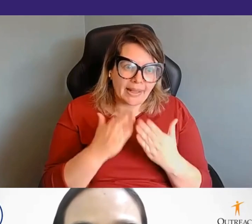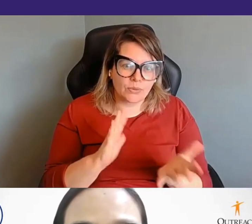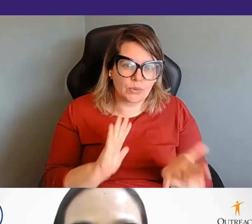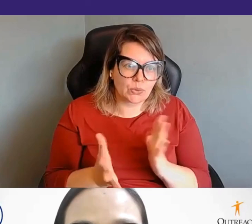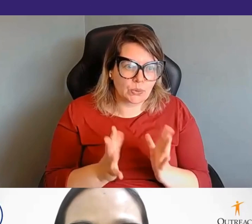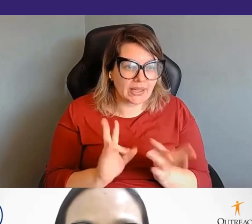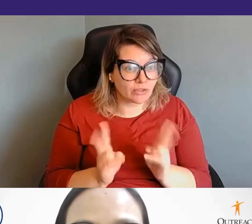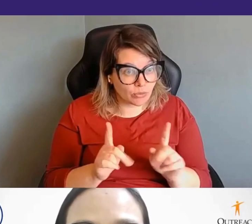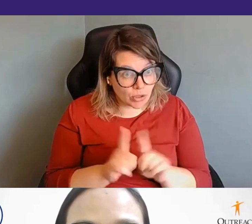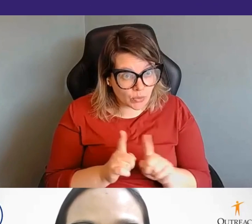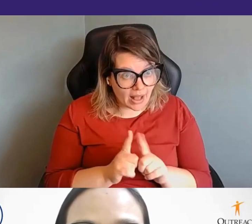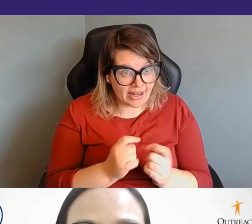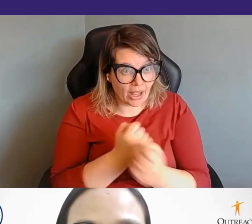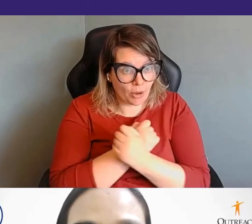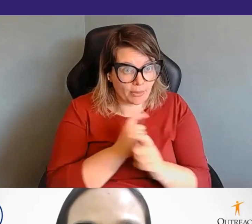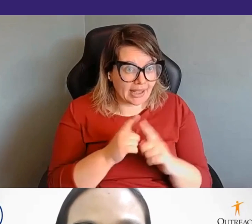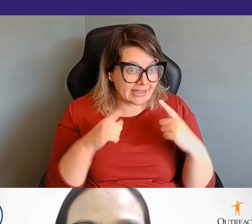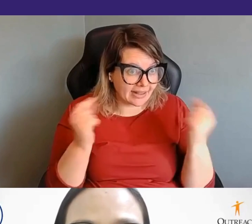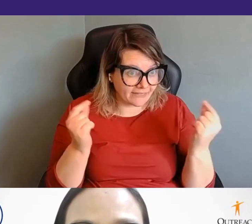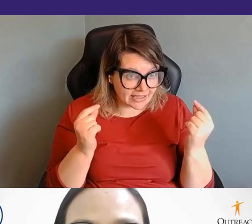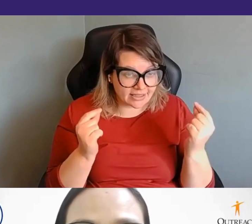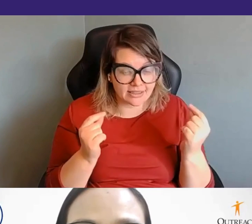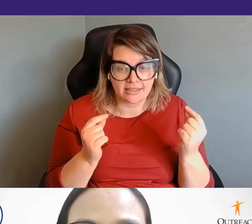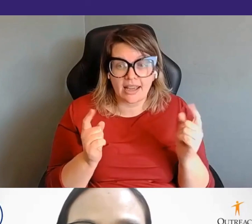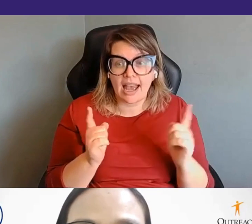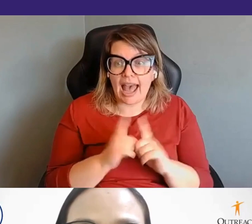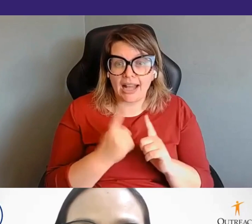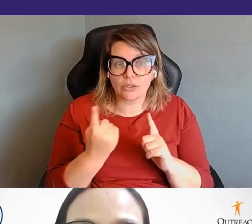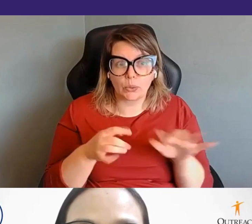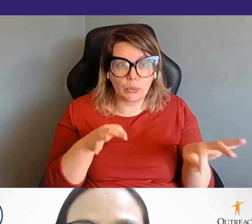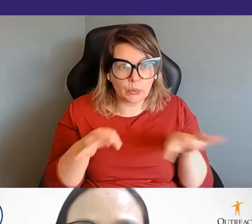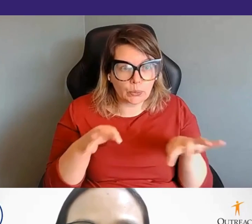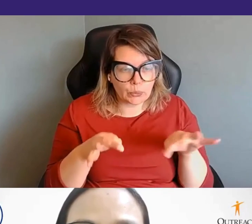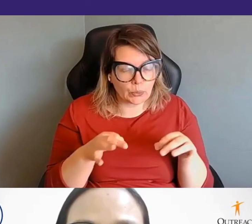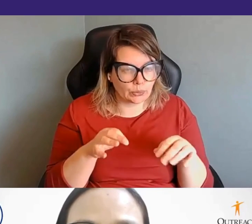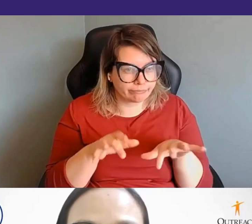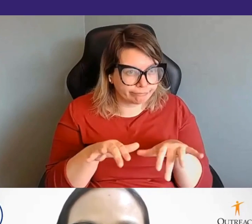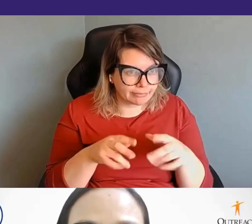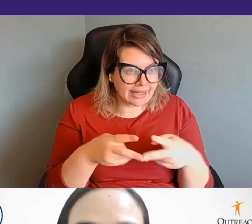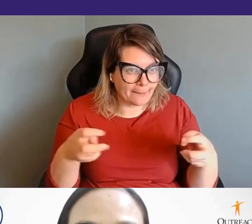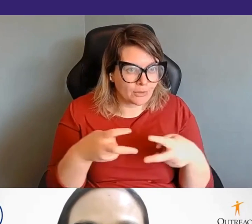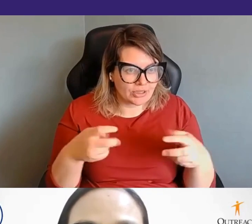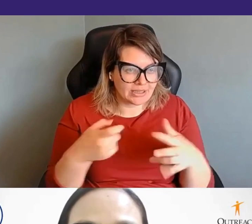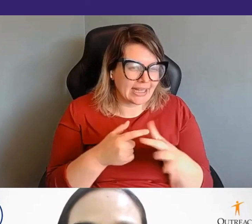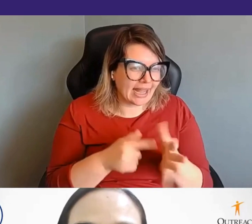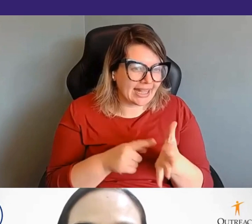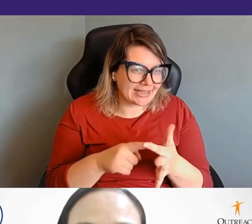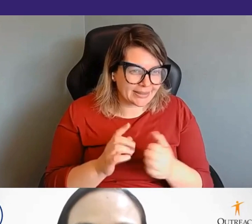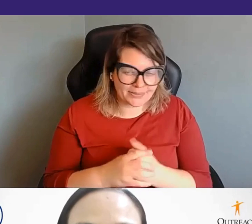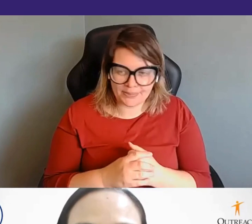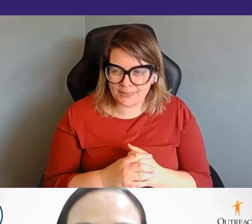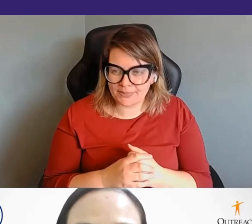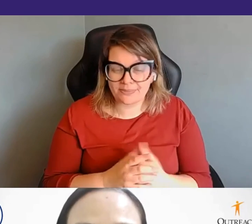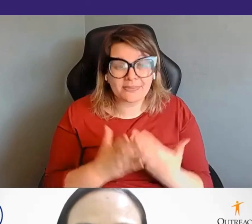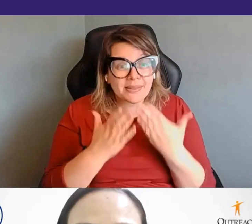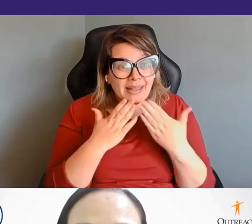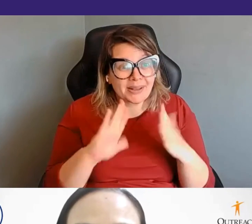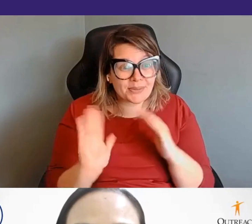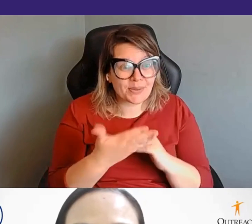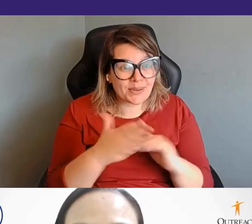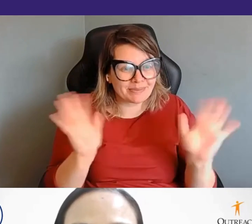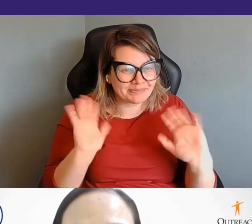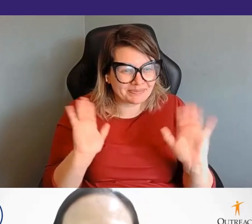interpreters, Naomi and David, and our behind the scenes closed captioner, Kate. Thanks, everyone.